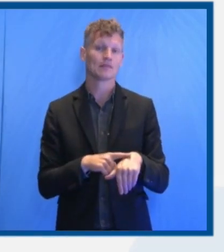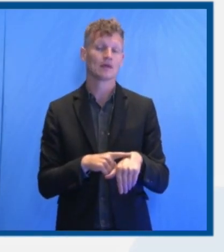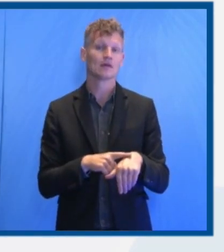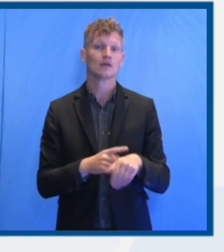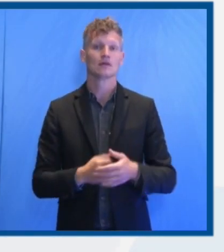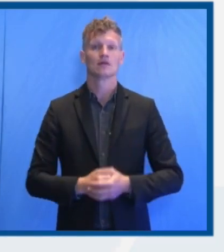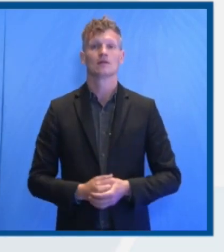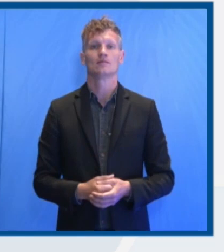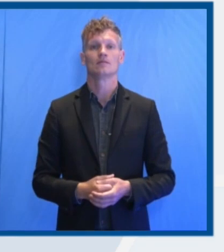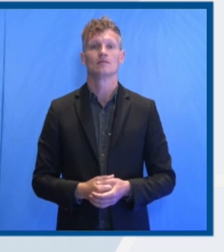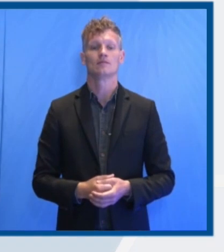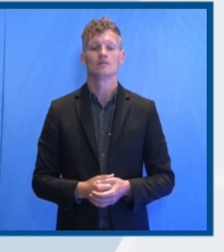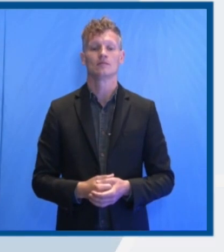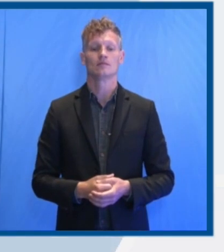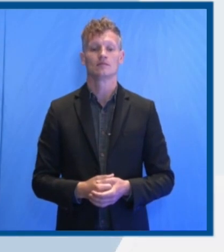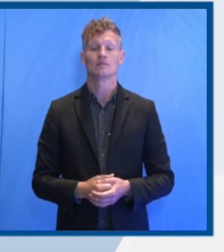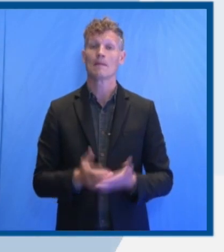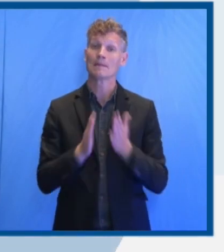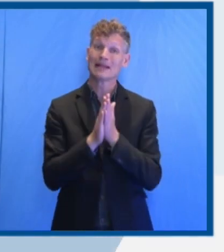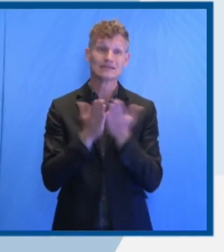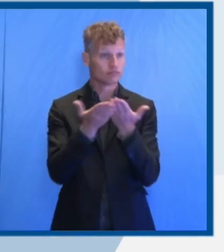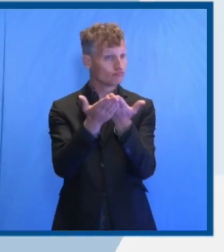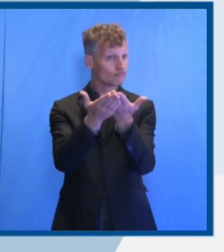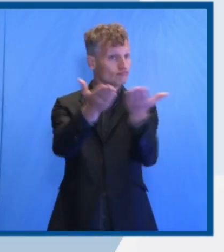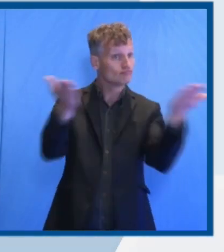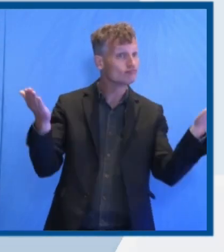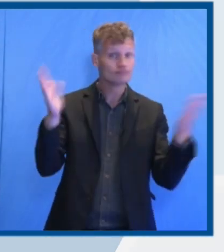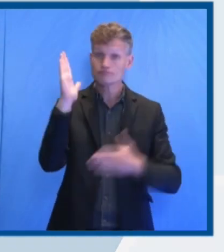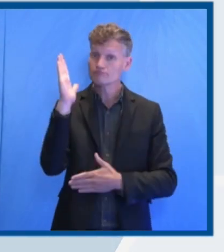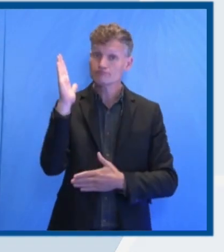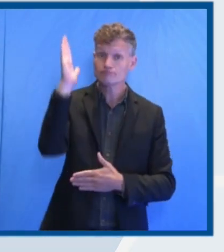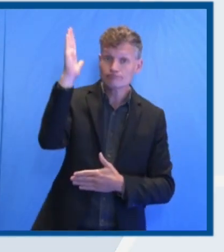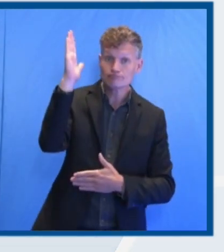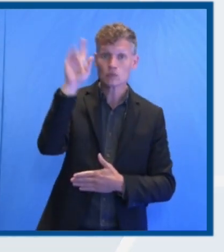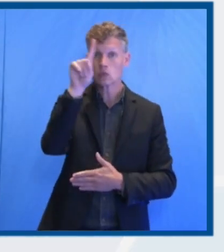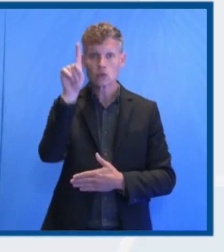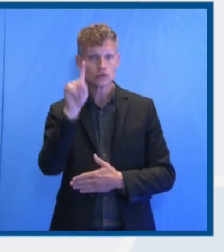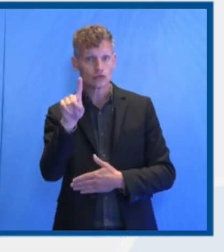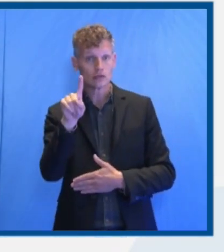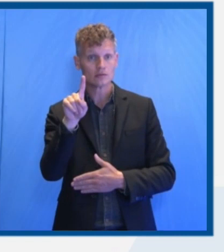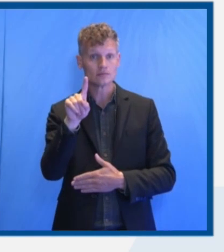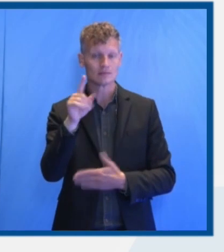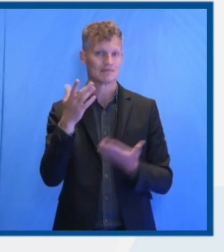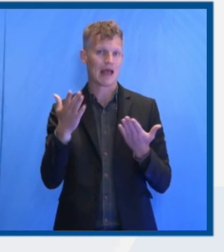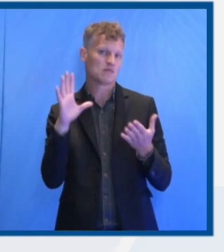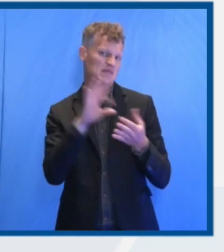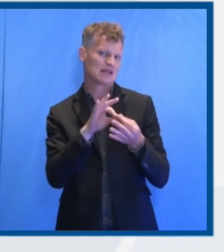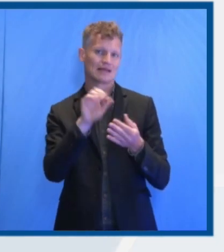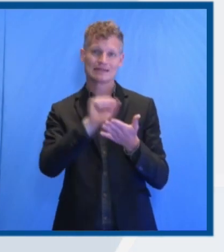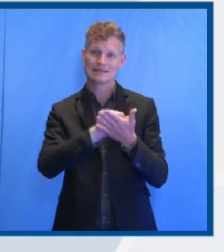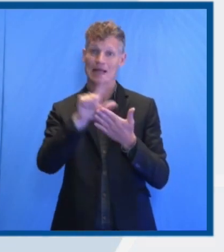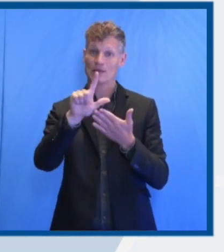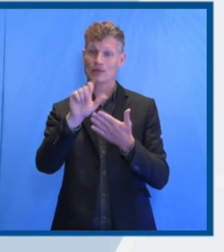ask, to invite the audience to ask their questions on Slido.